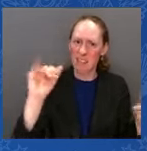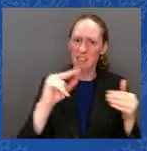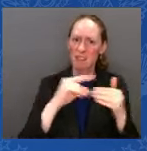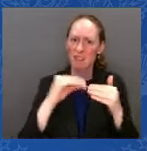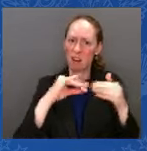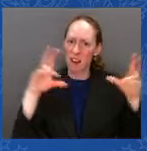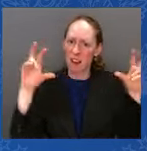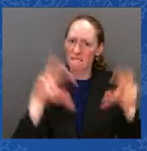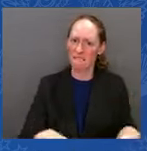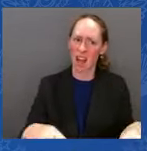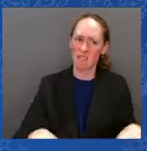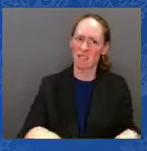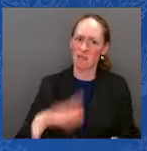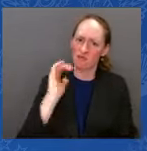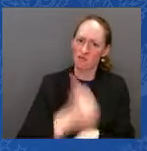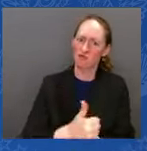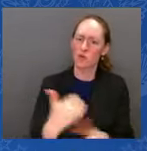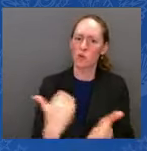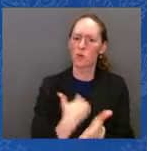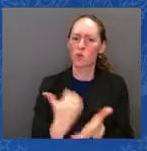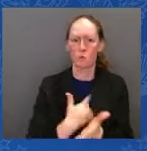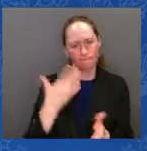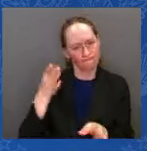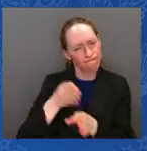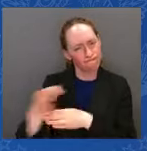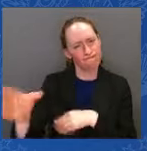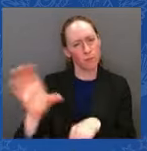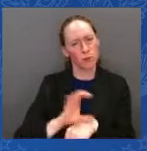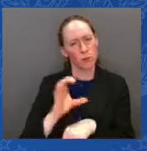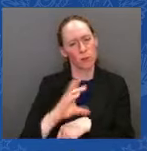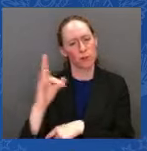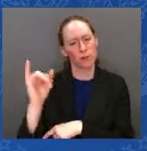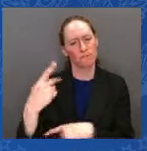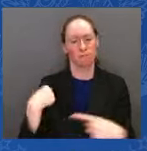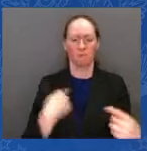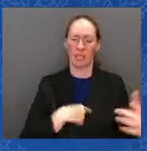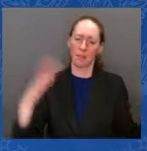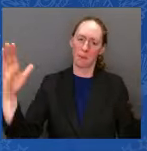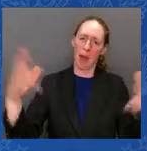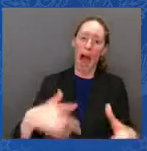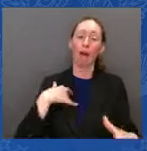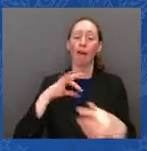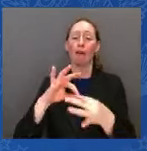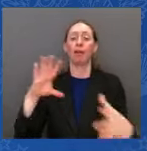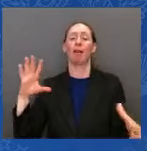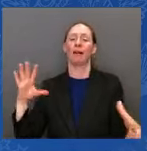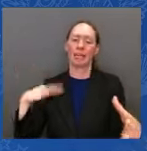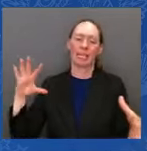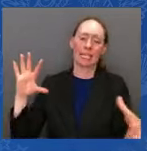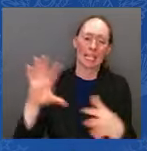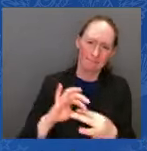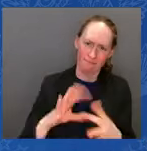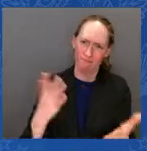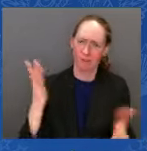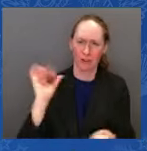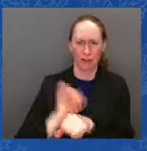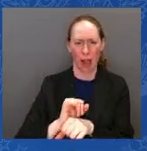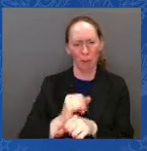chip. Putting America back in the game and creating thousands of good-paying jobs. Many of these